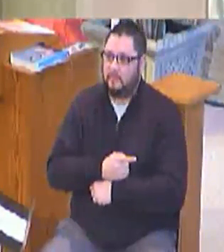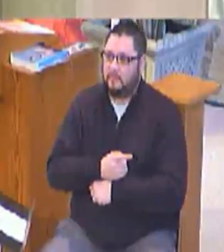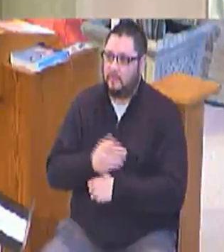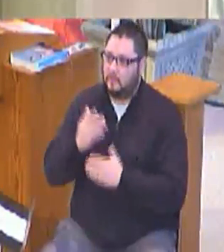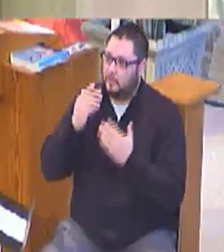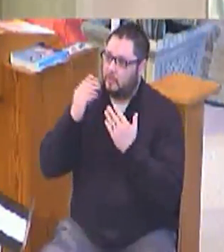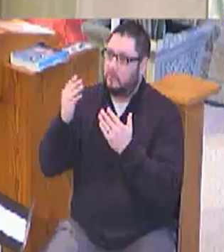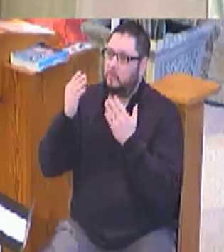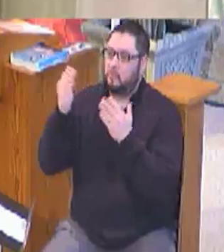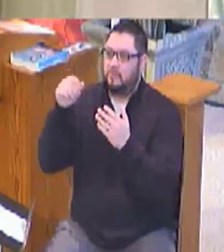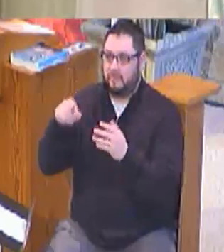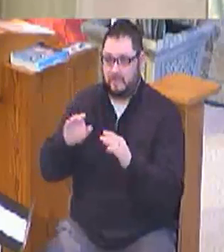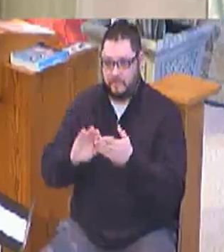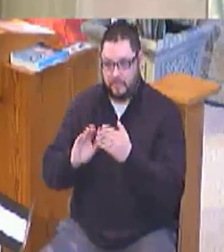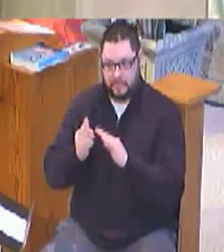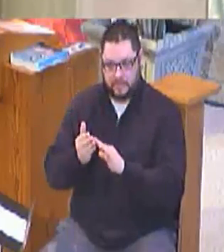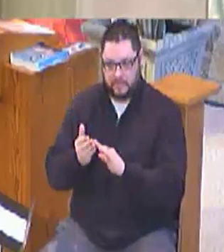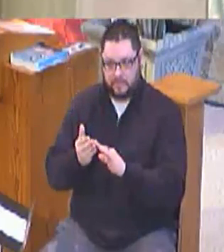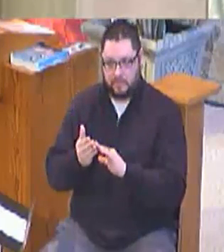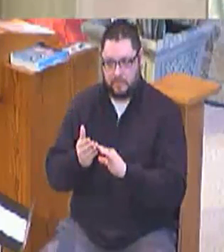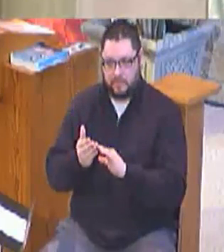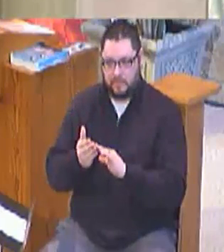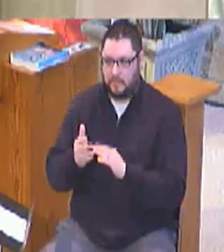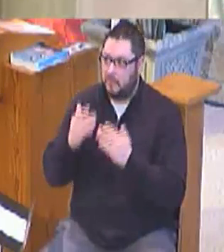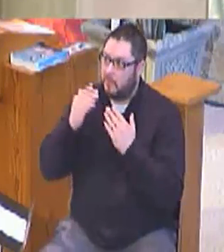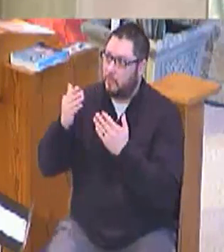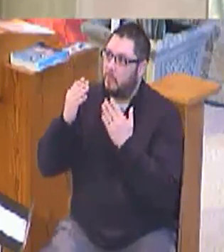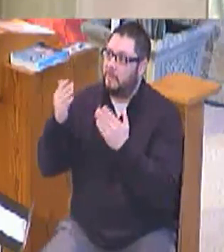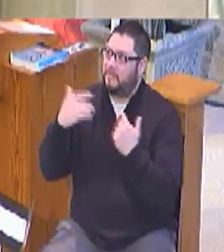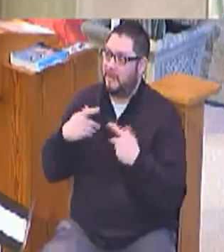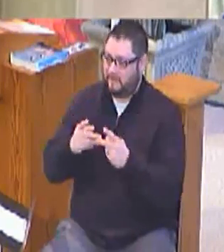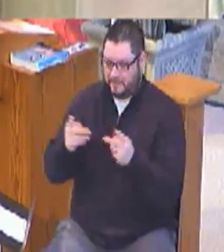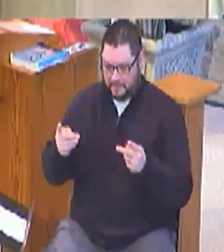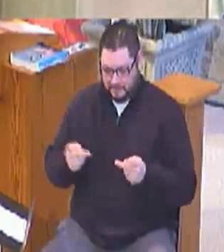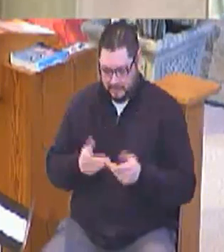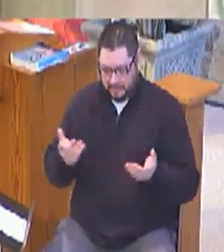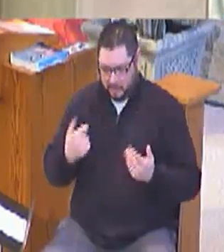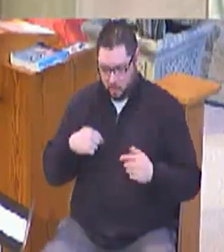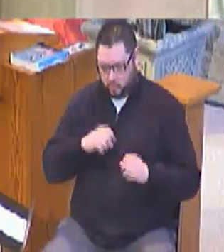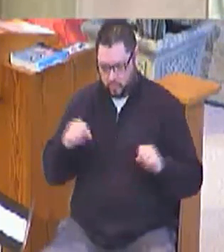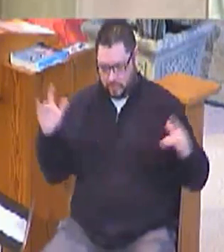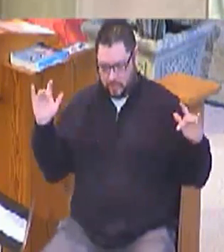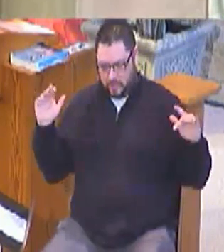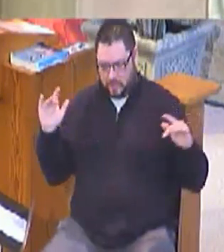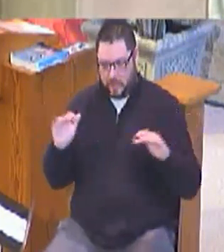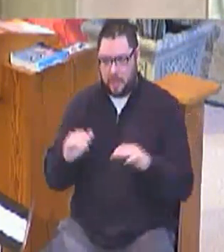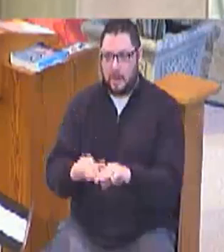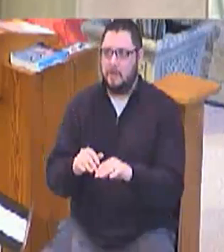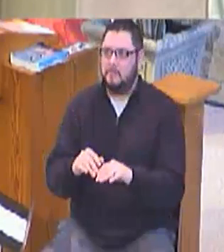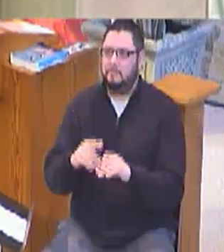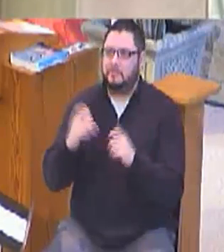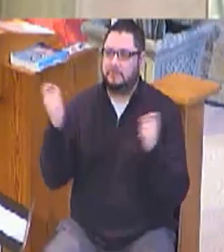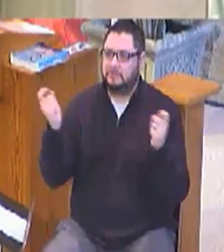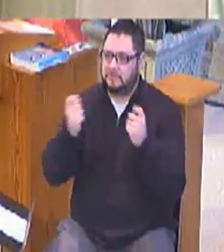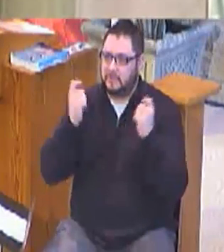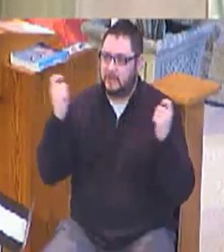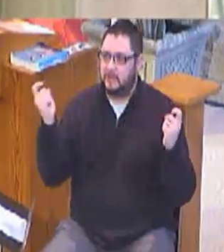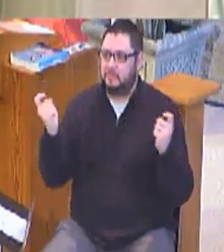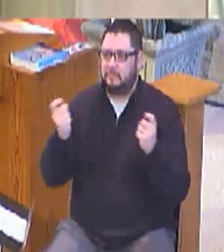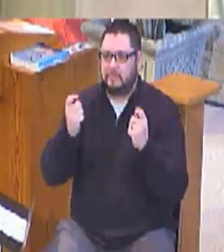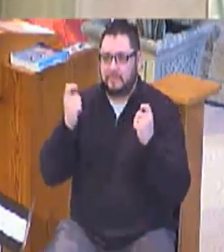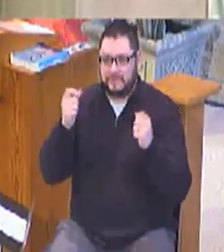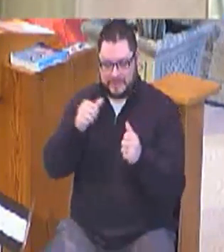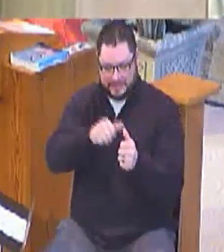Grateful for this community. Grateful to have a place to come to celebrate each and